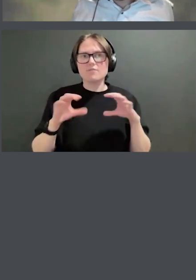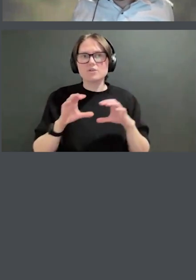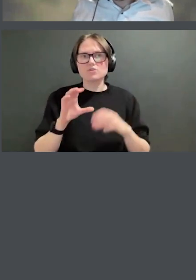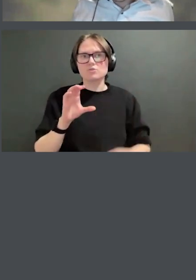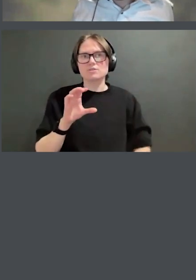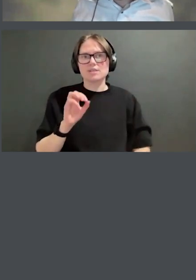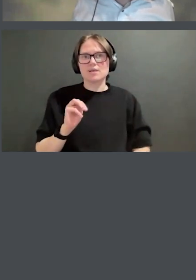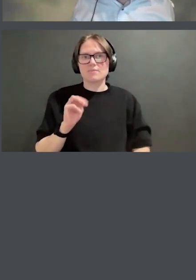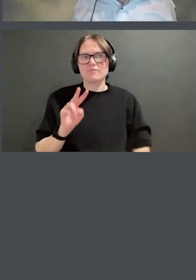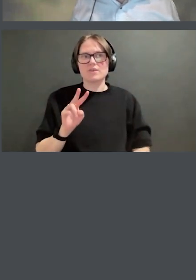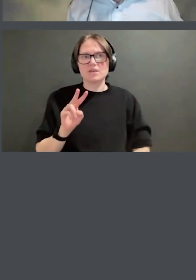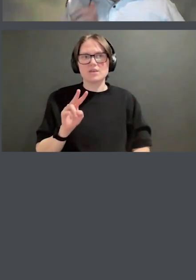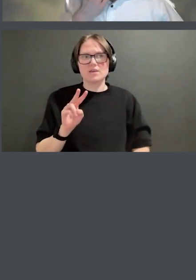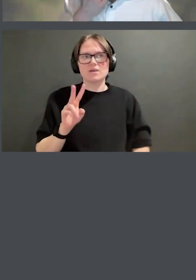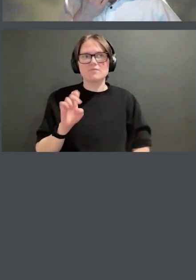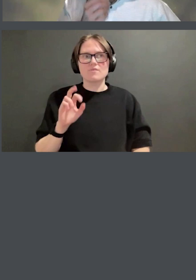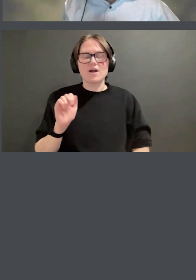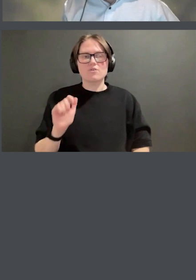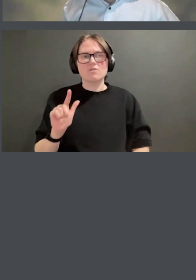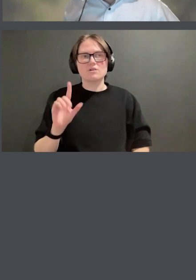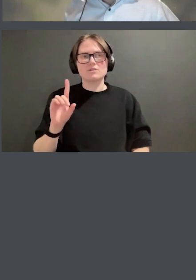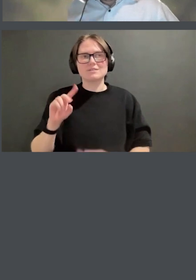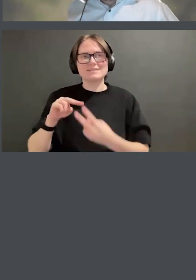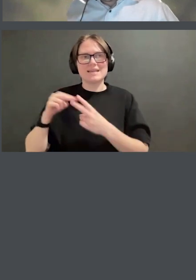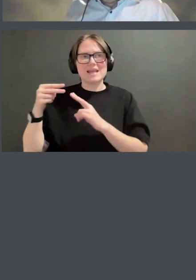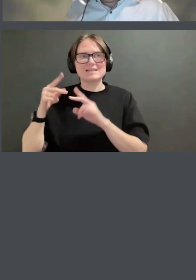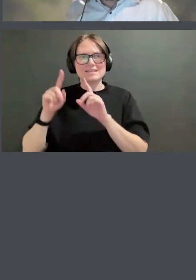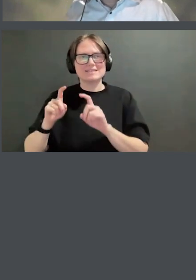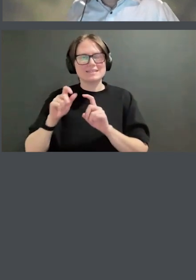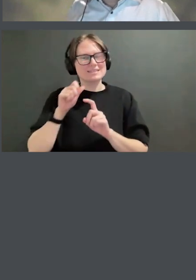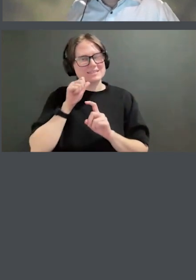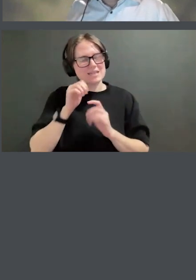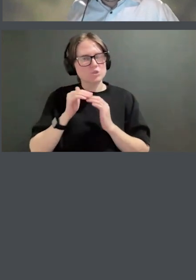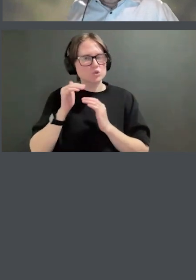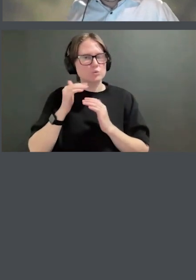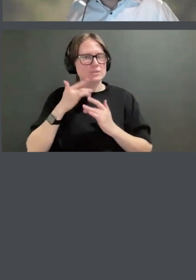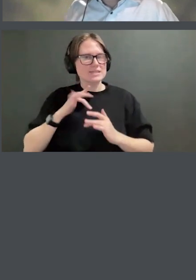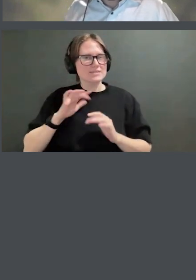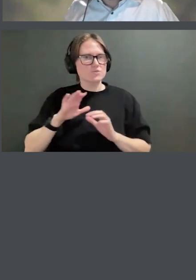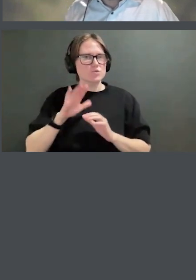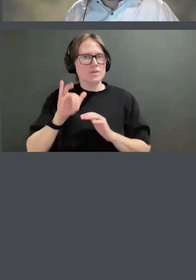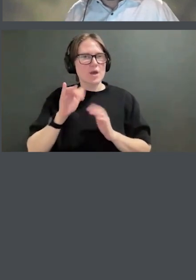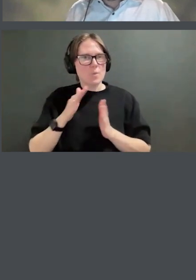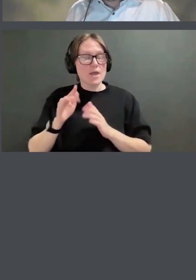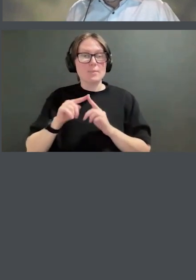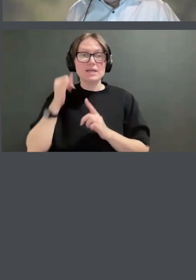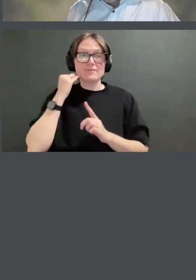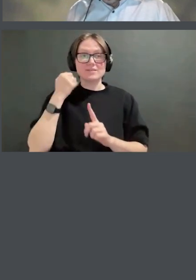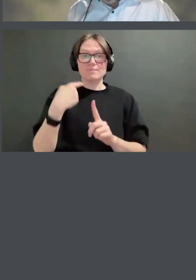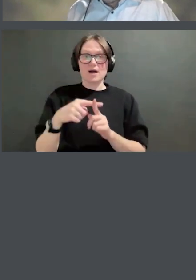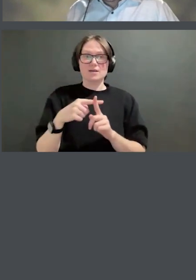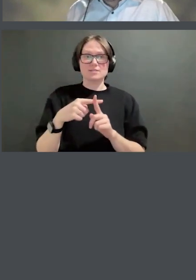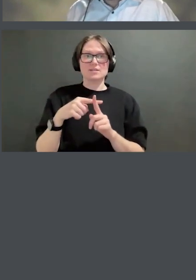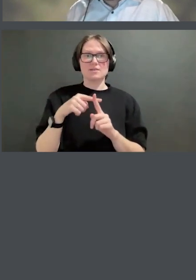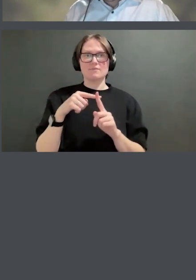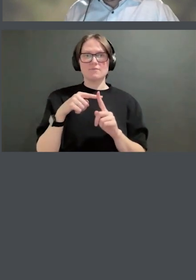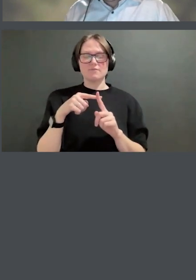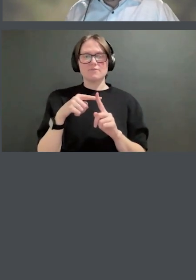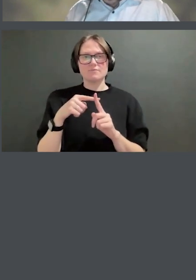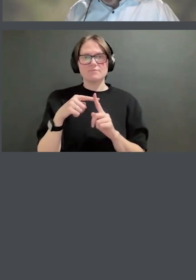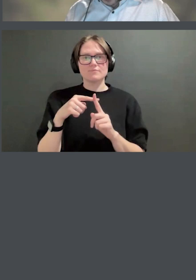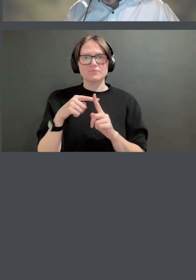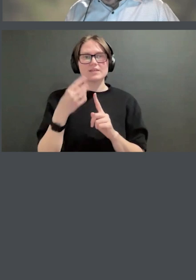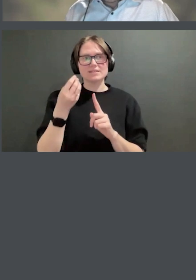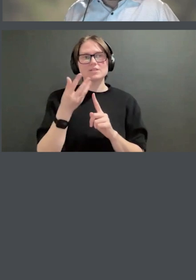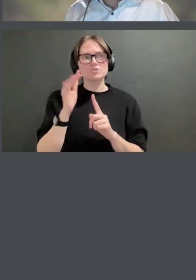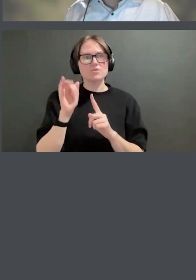CMV viral DNA testing. It's not super sensitive to do it that way, but if it's positive, it tells you that that